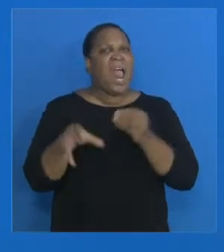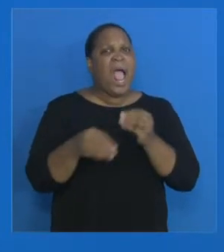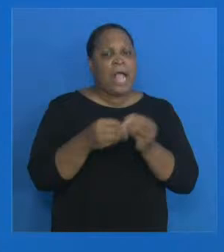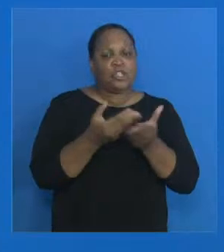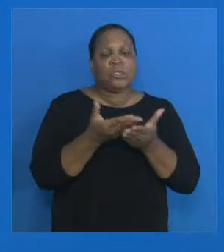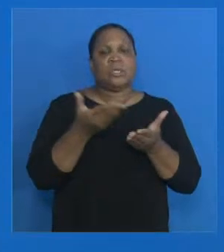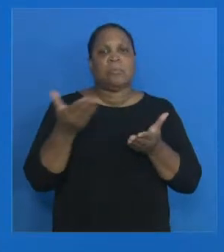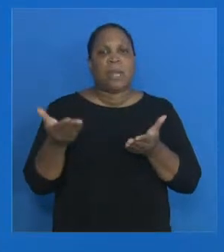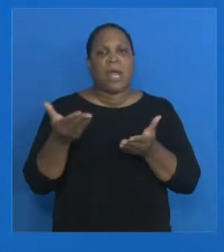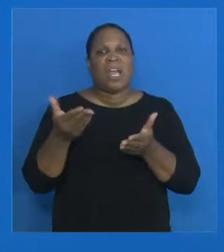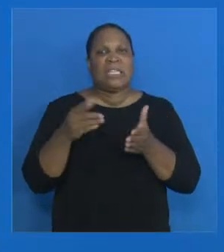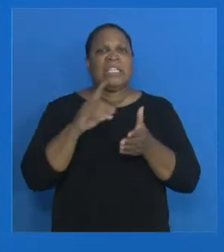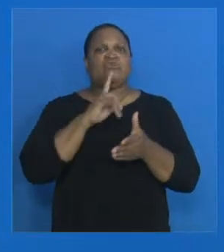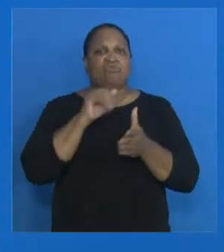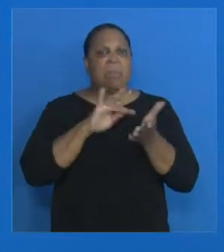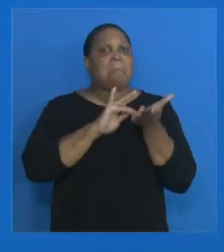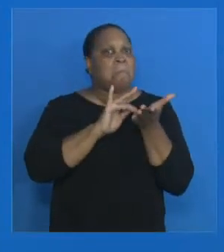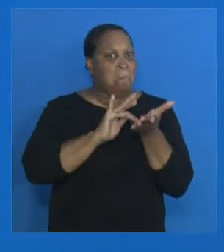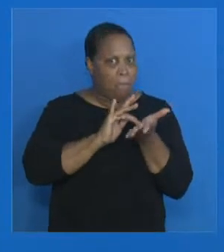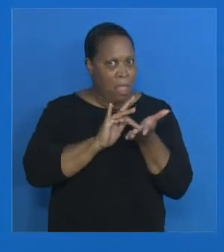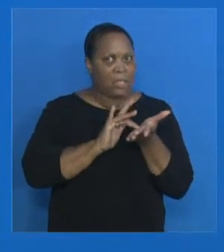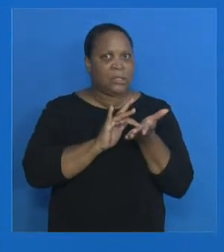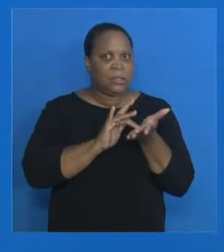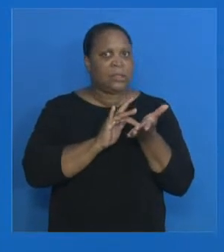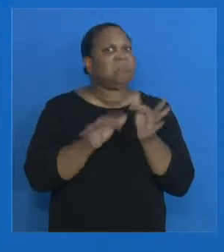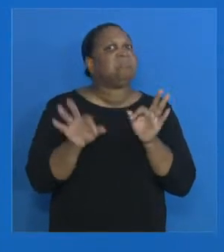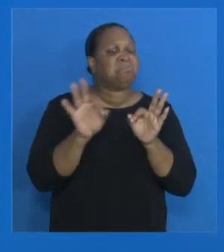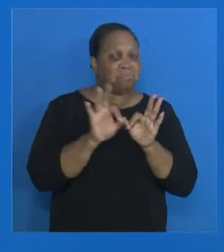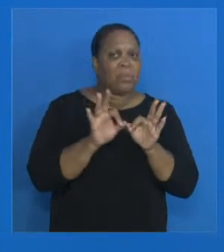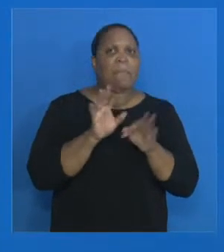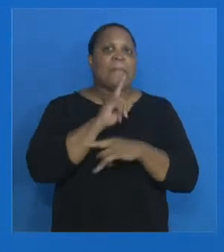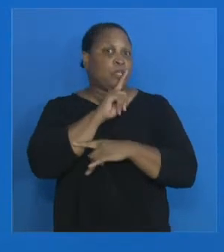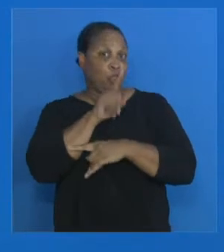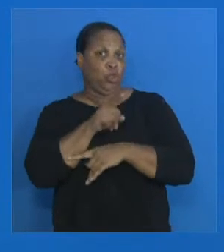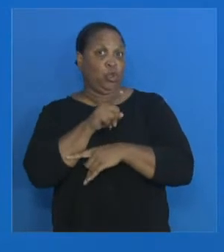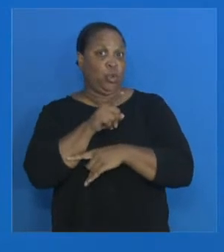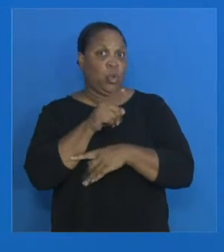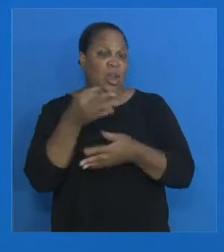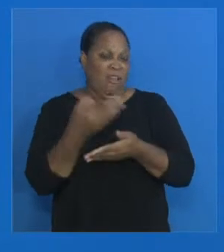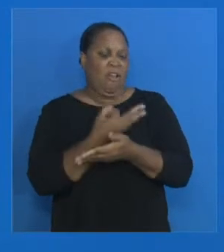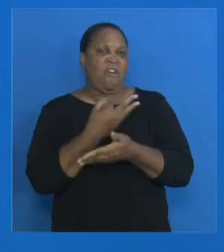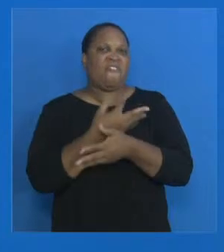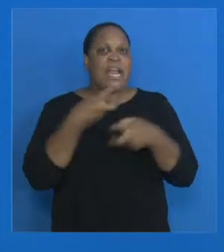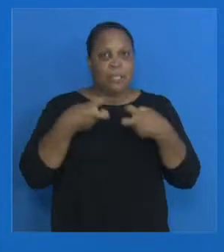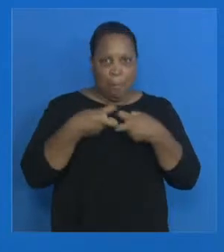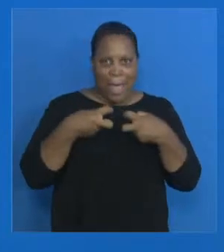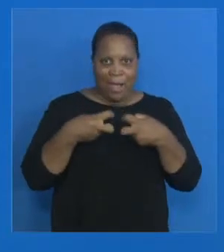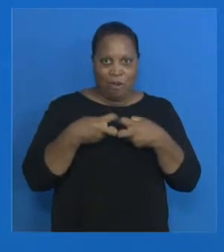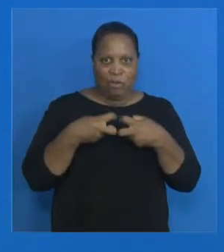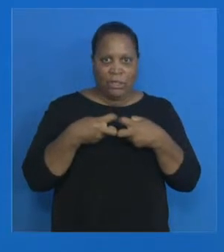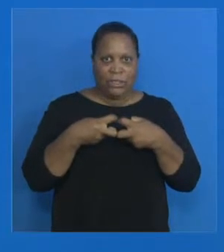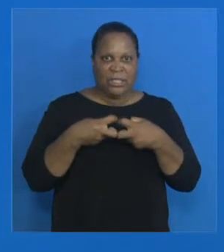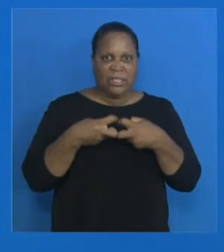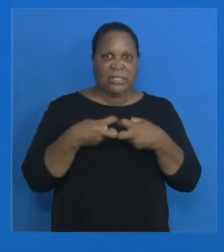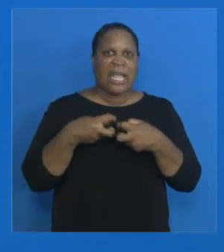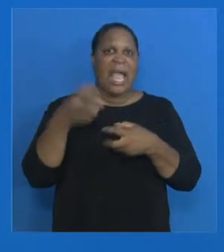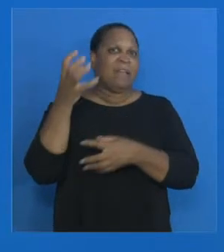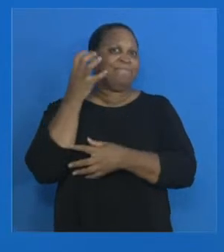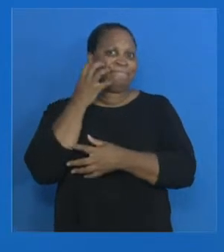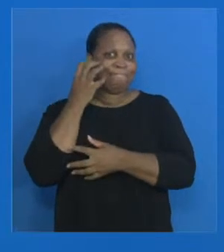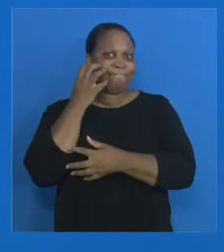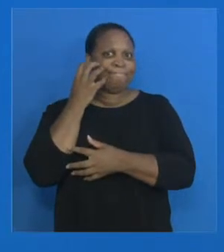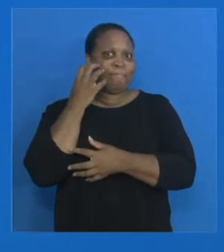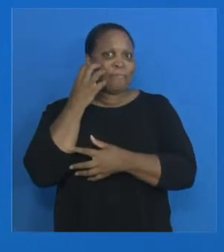supply of key medicines. Also, make sure you have fresh batteries and smartphone battery